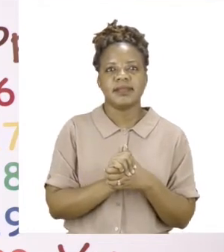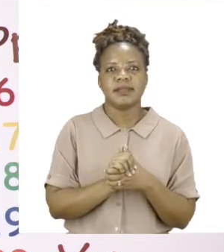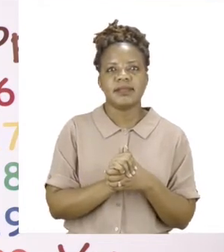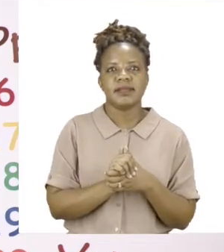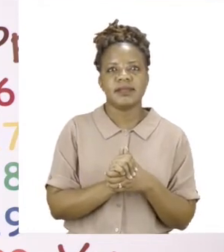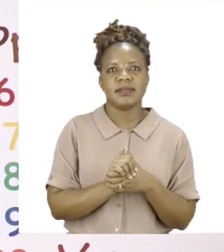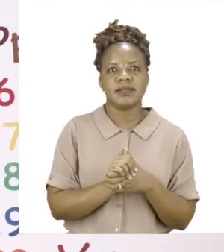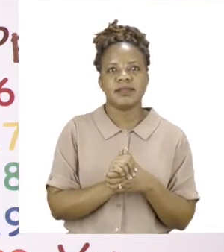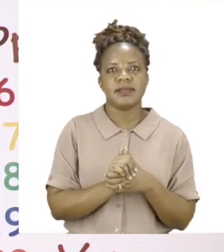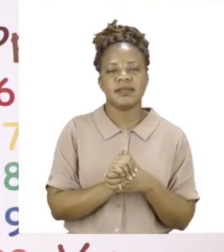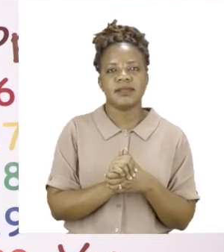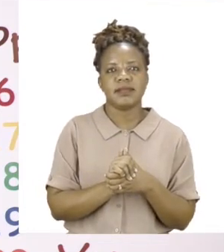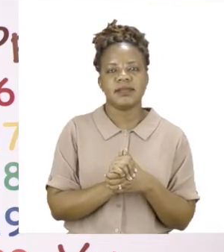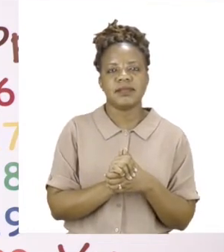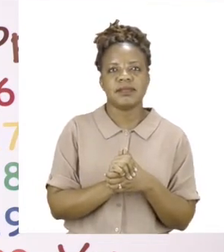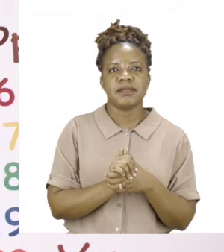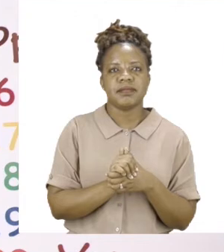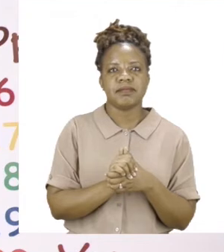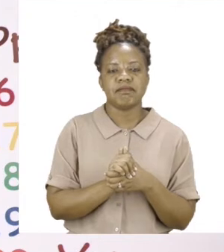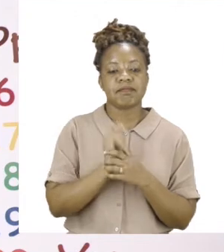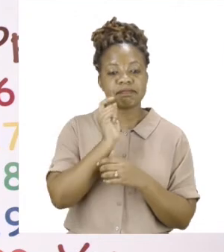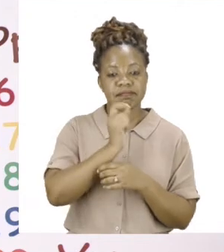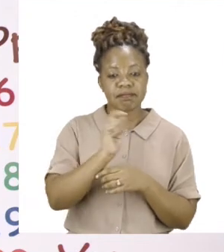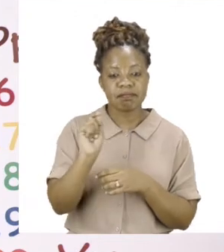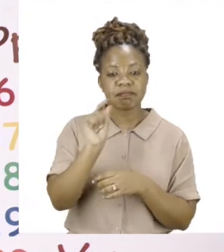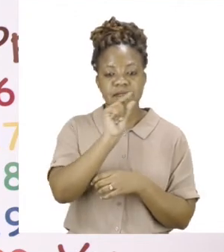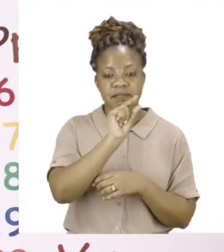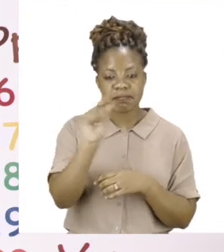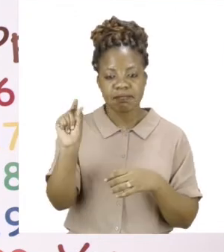Almost done with the word butterfly? I hope you are